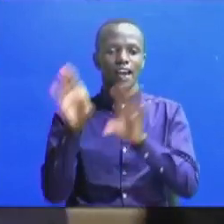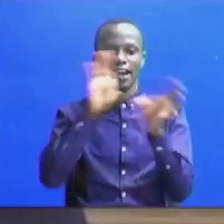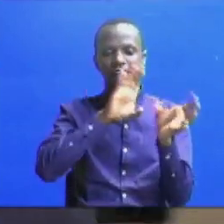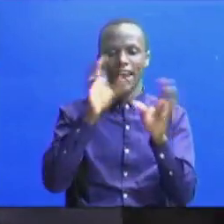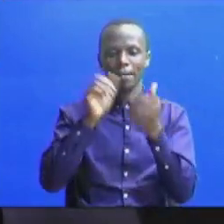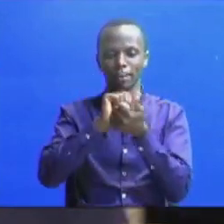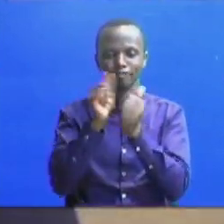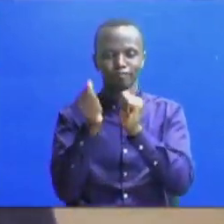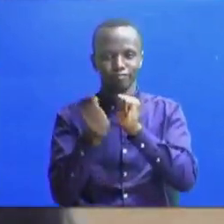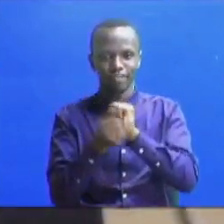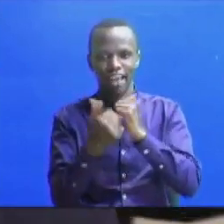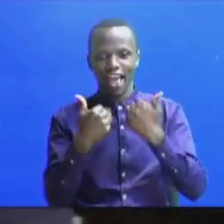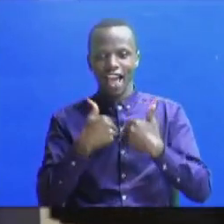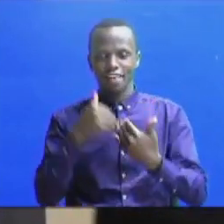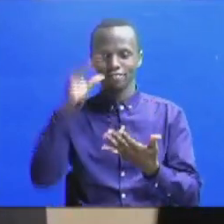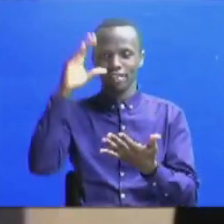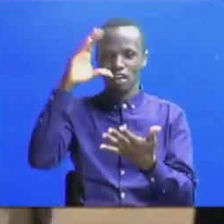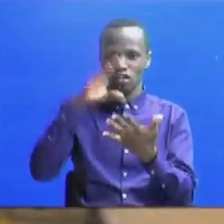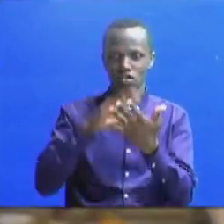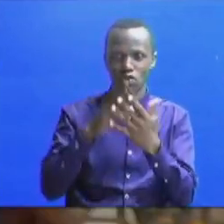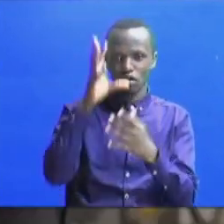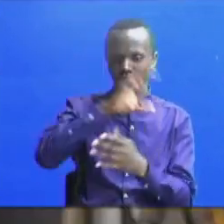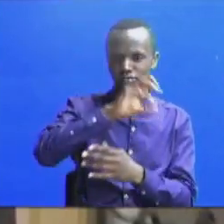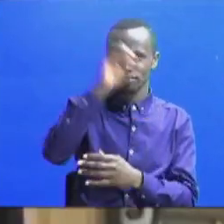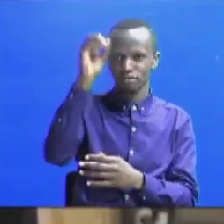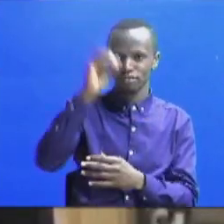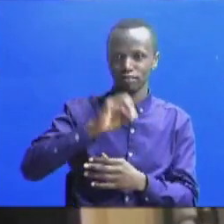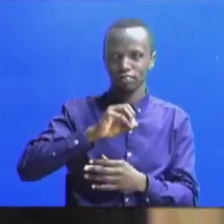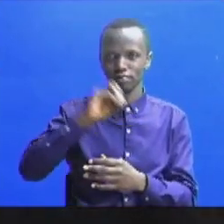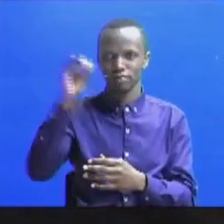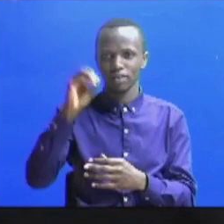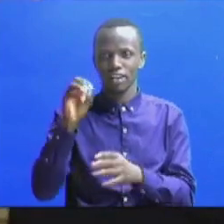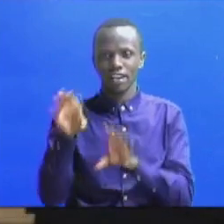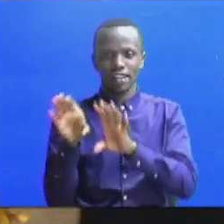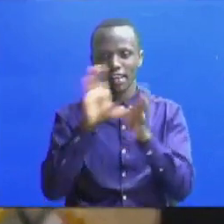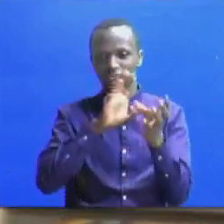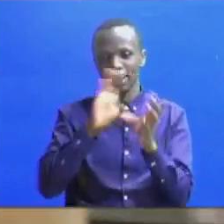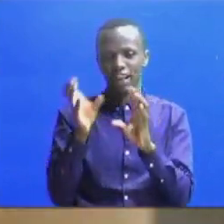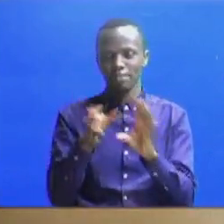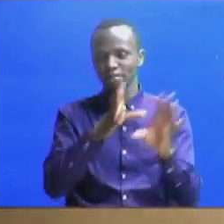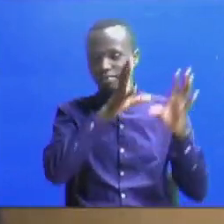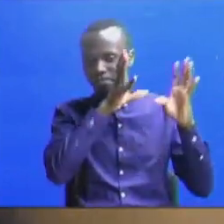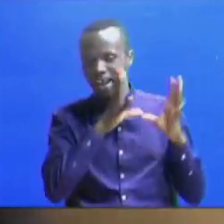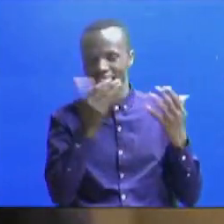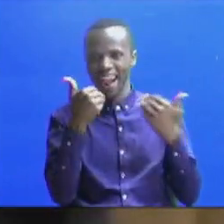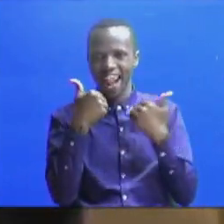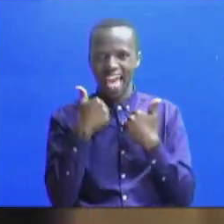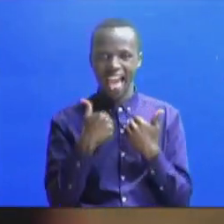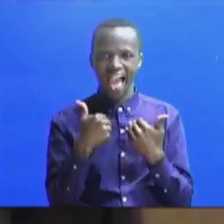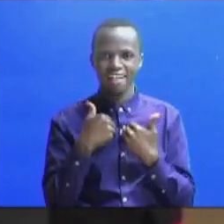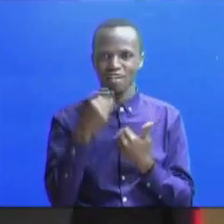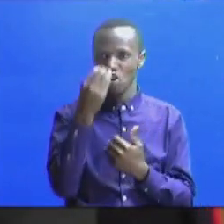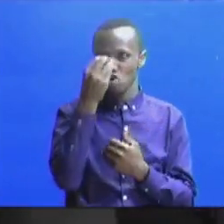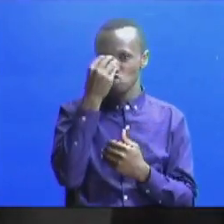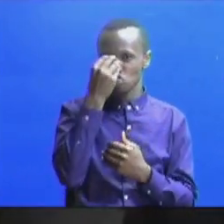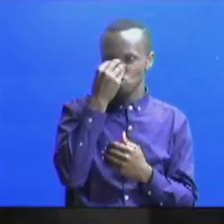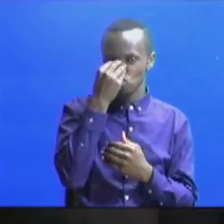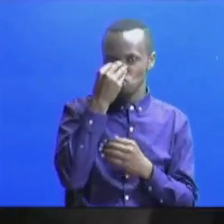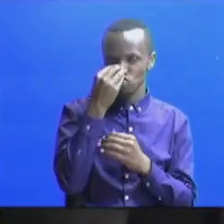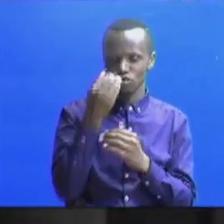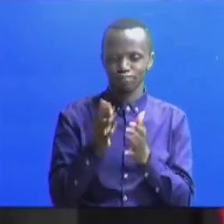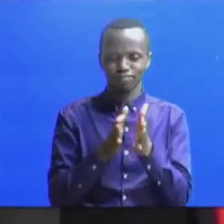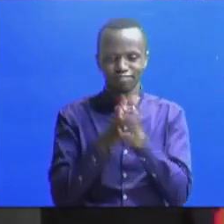having the lowest emissions, they continue to bear the brunt of climate change impacts. President Ruto stressed the urgency to